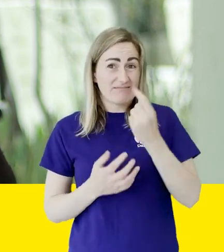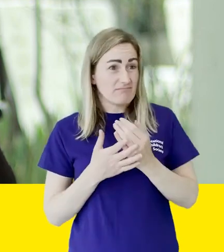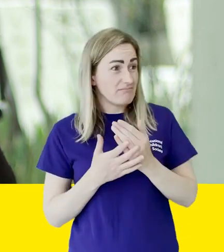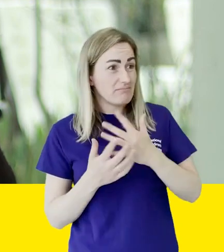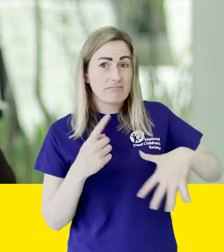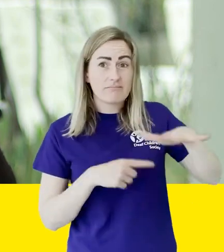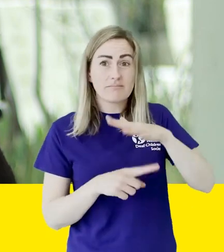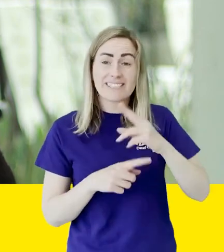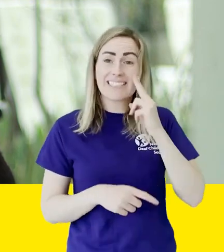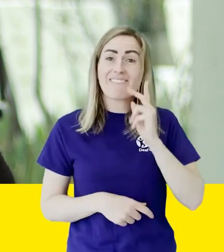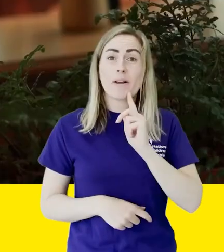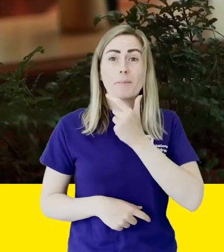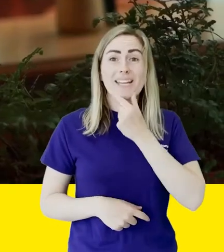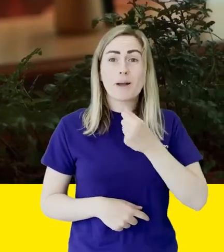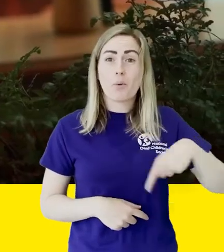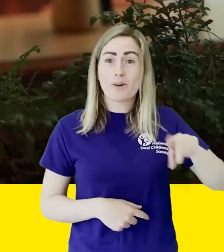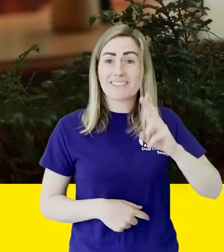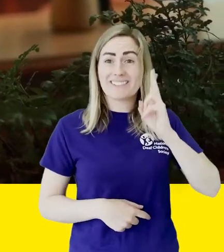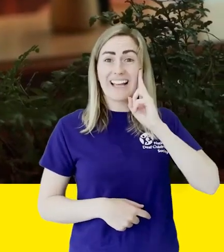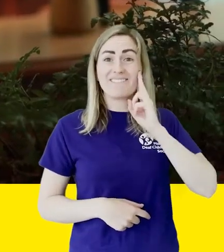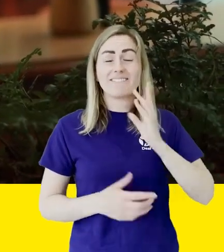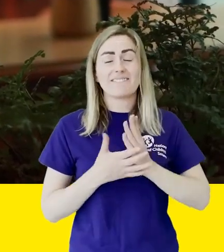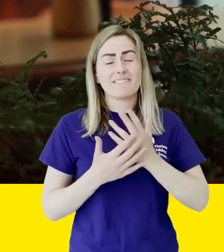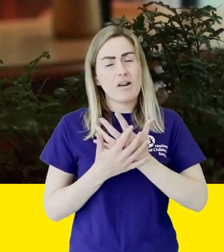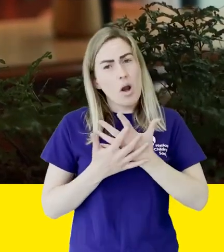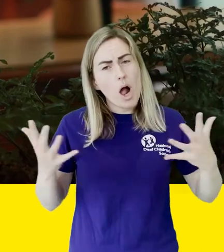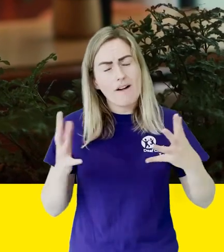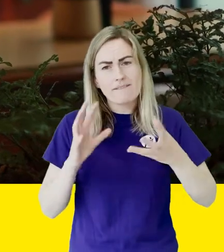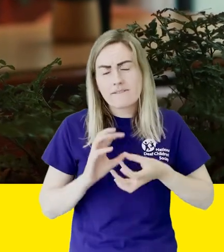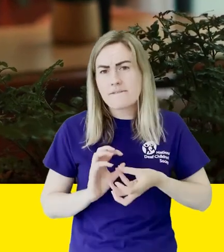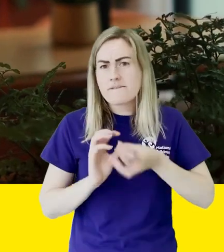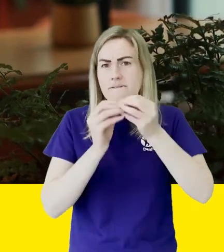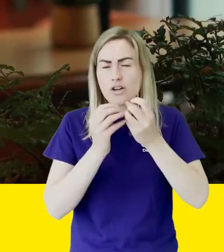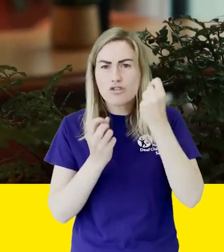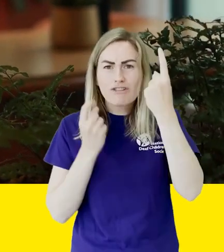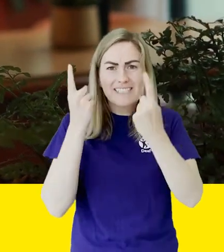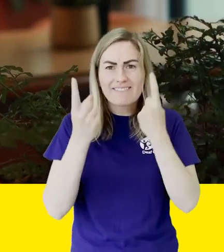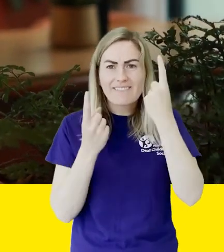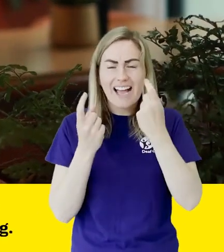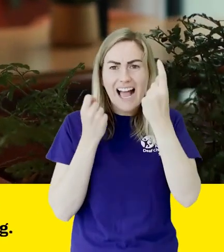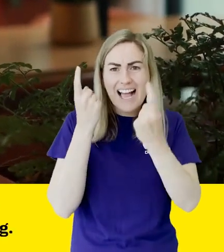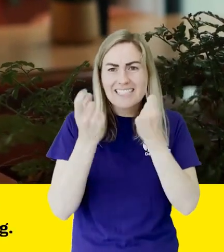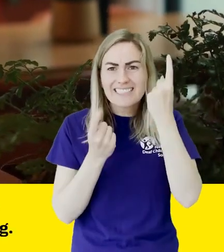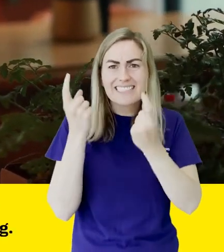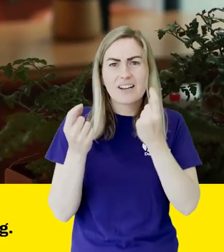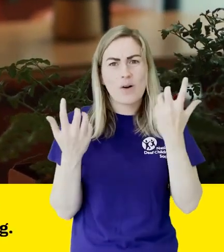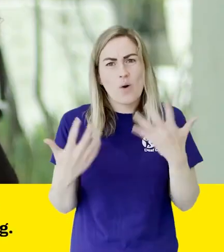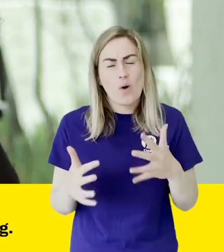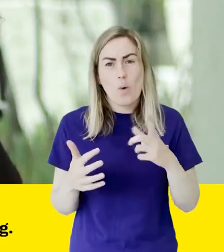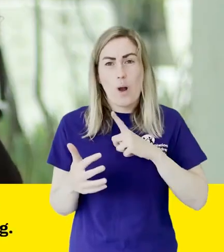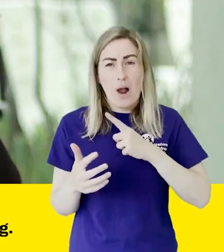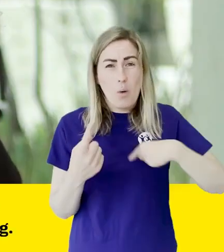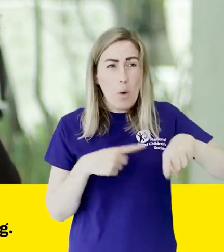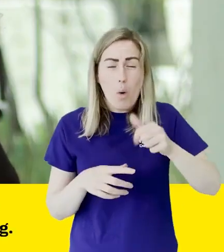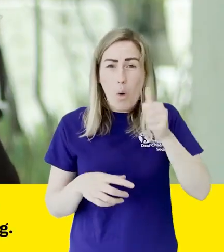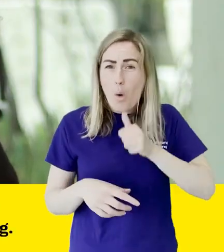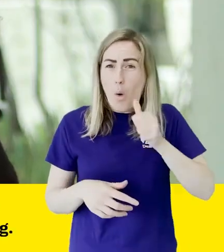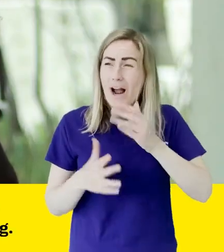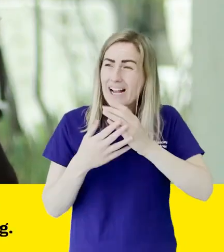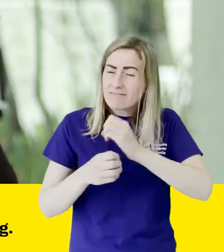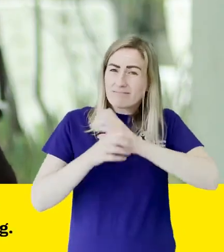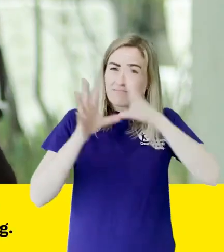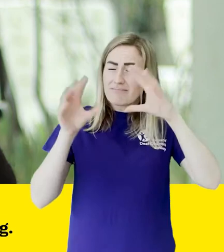I think people who are deaf, we have a lot of creativity and innovation because we're always thinking